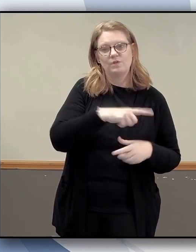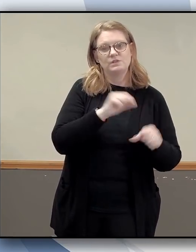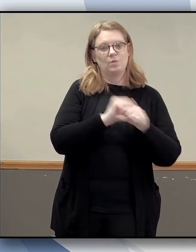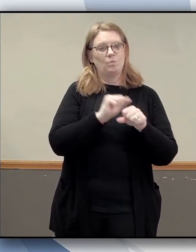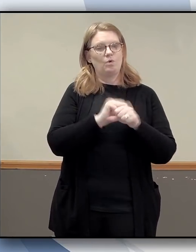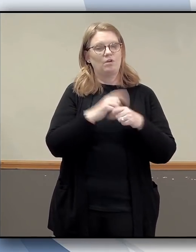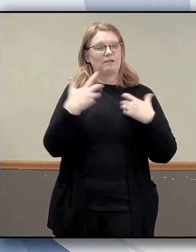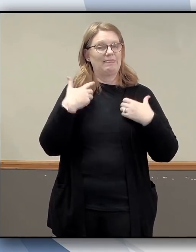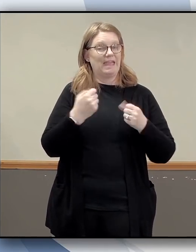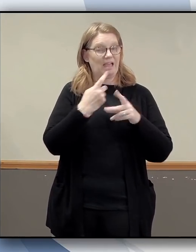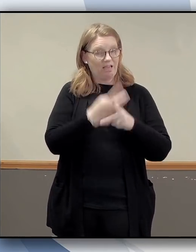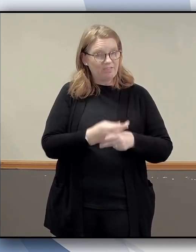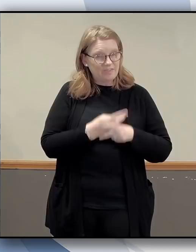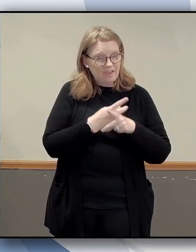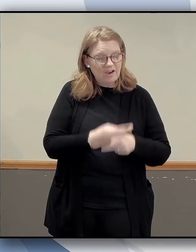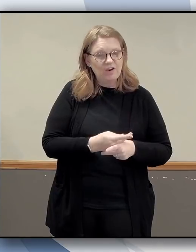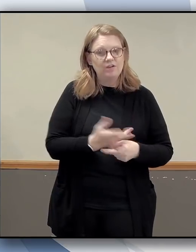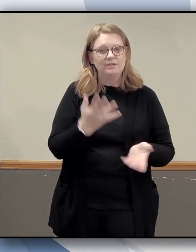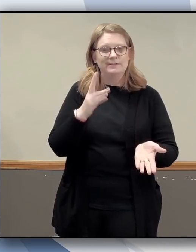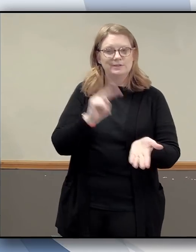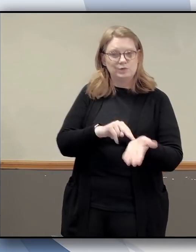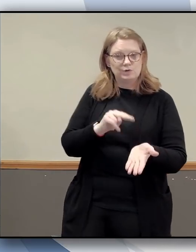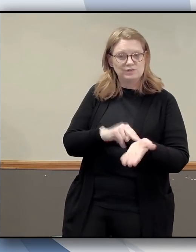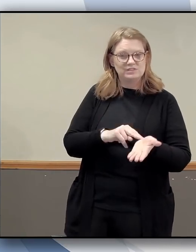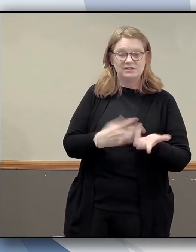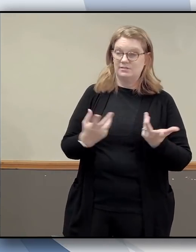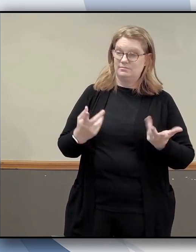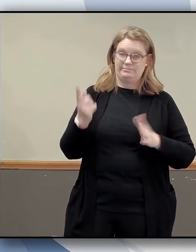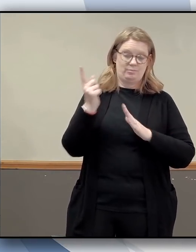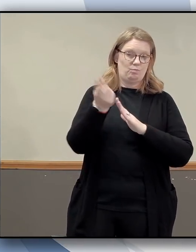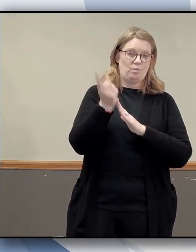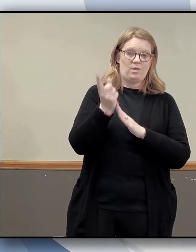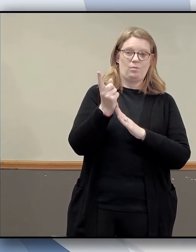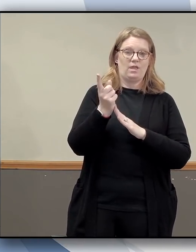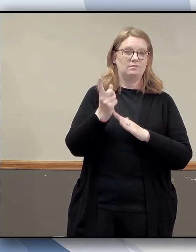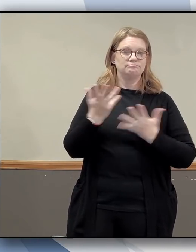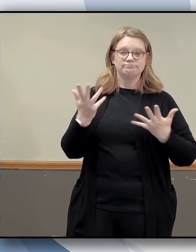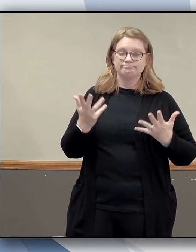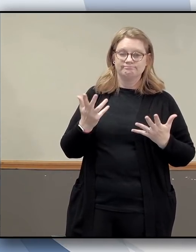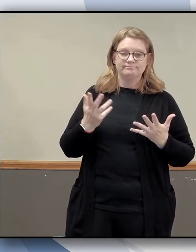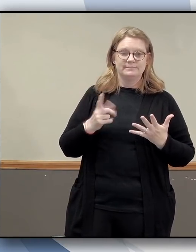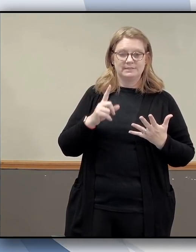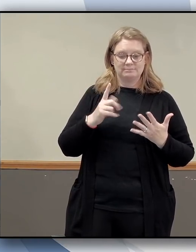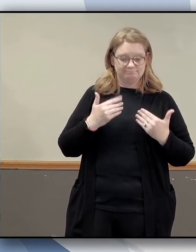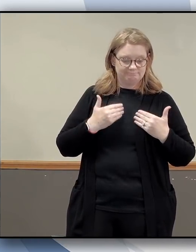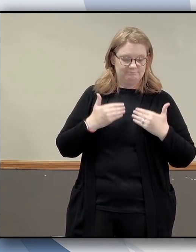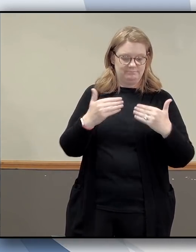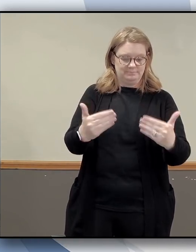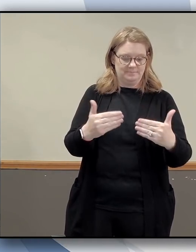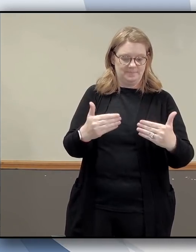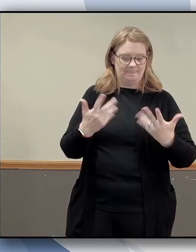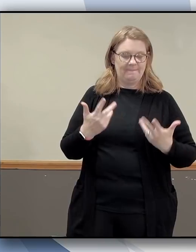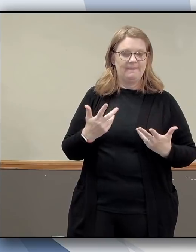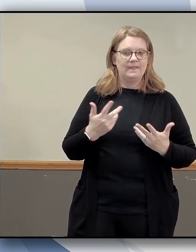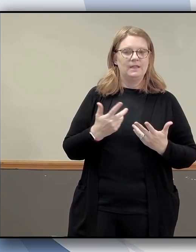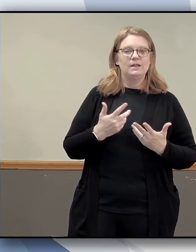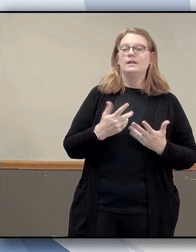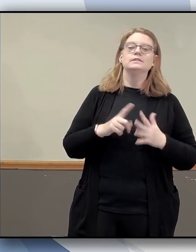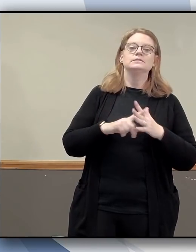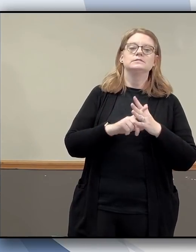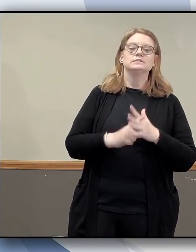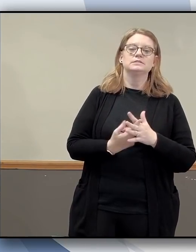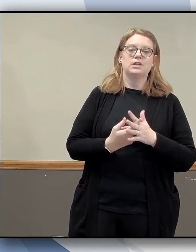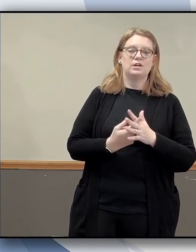healthcare system, nurses who have, from the very beginning, put themselves in harm's way and leaping into action